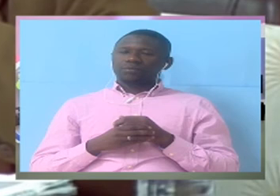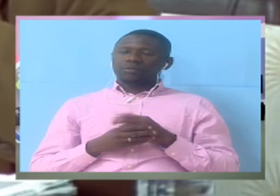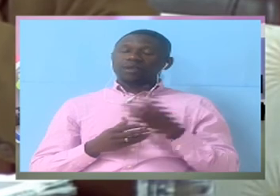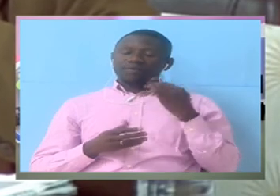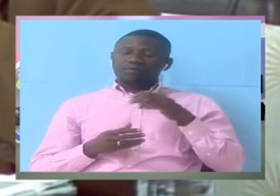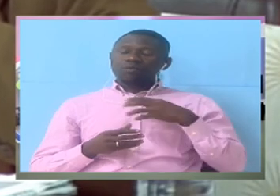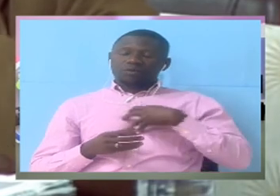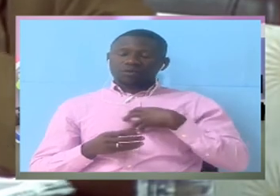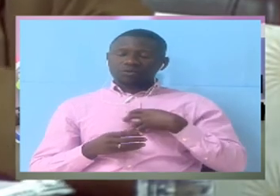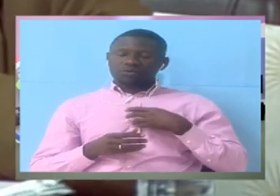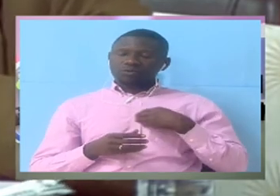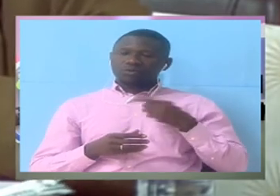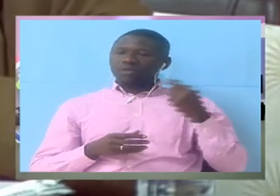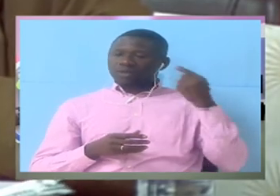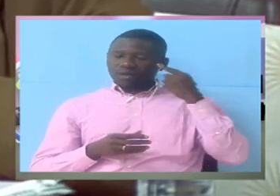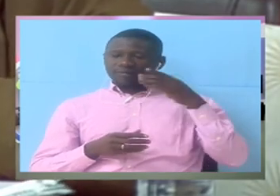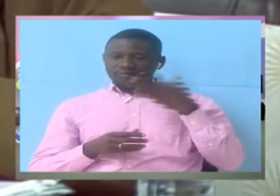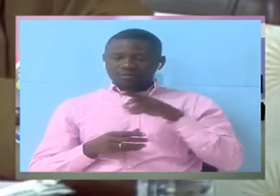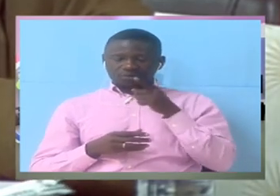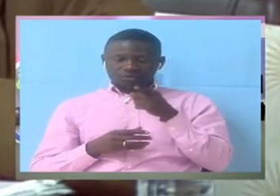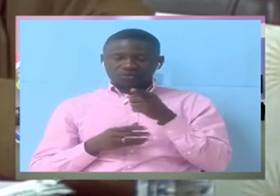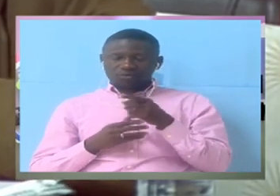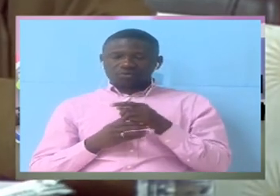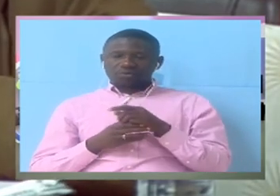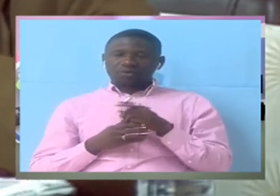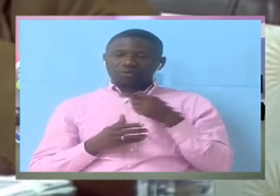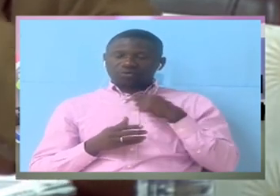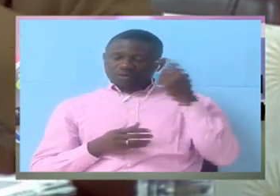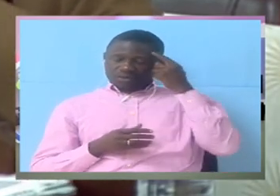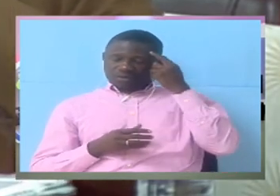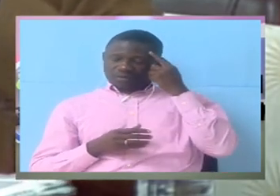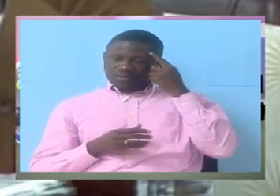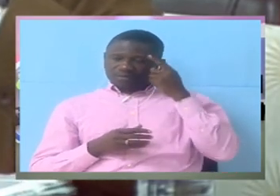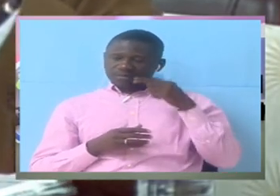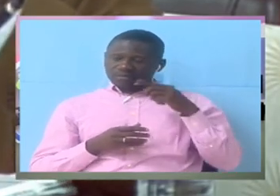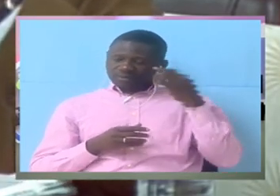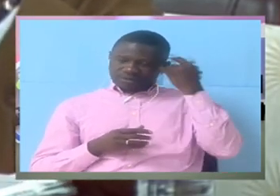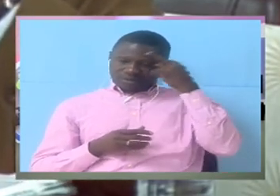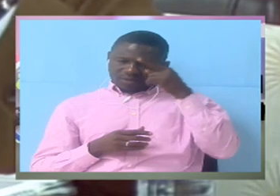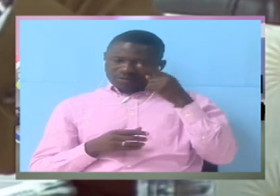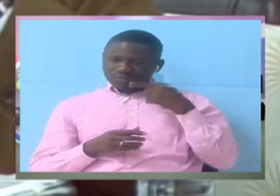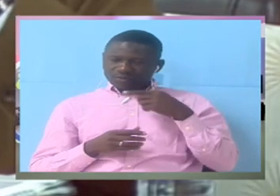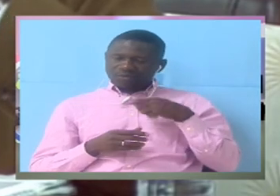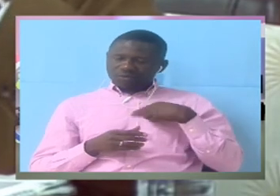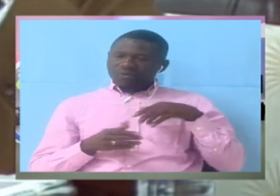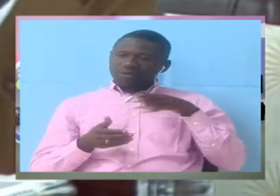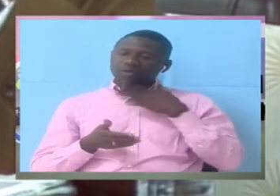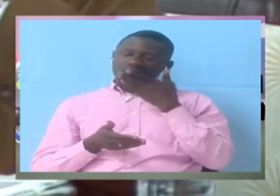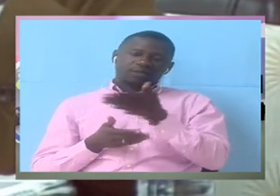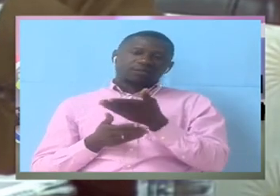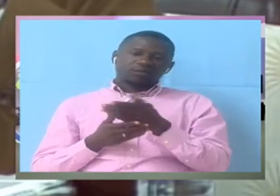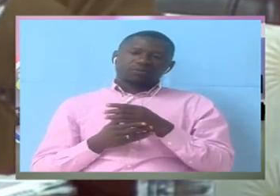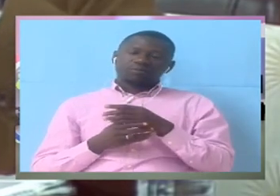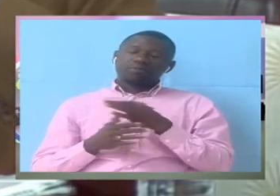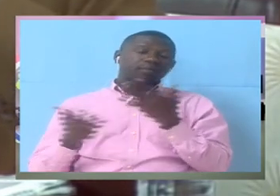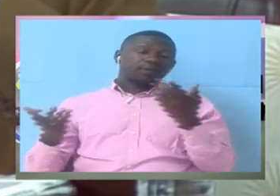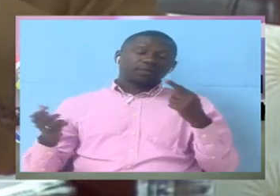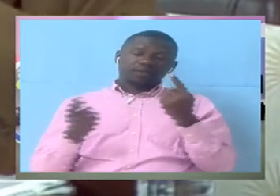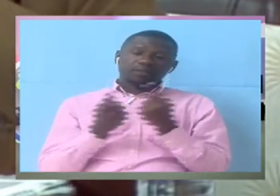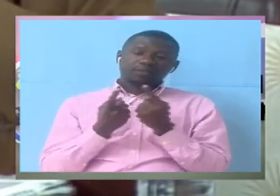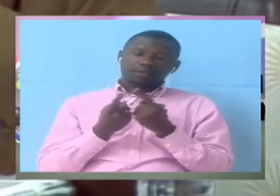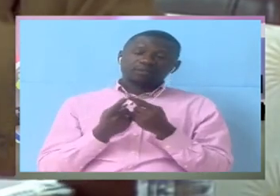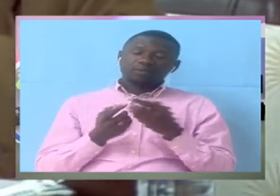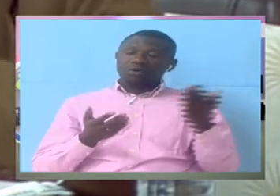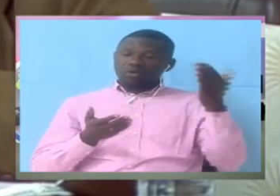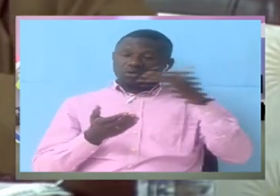to just hear from you what you thought the perspective was. You were on the ground. There were lots of things that